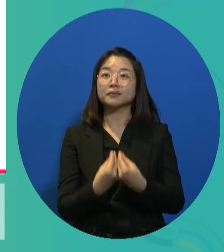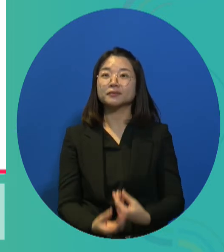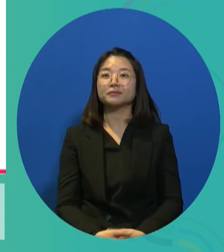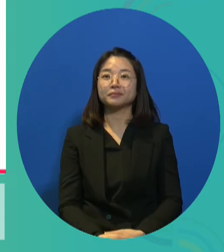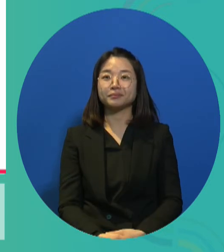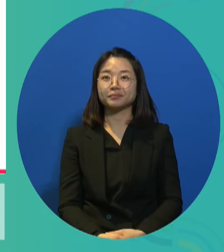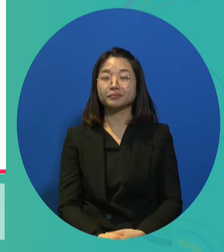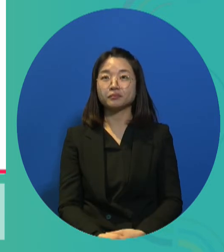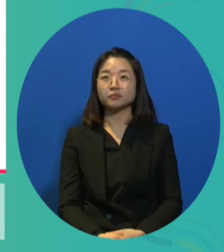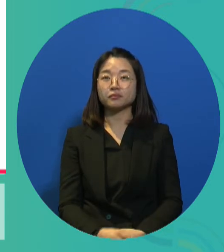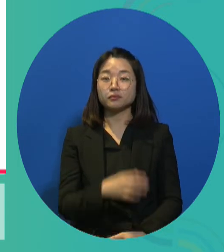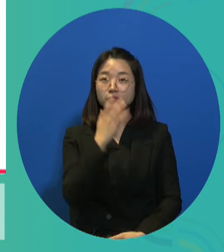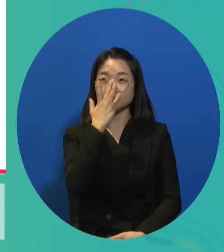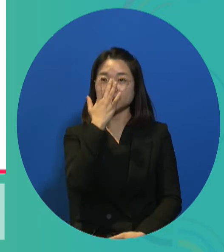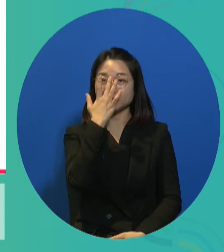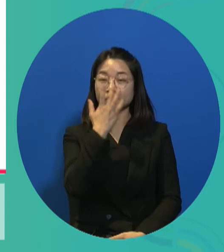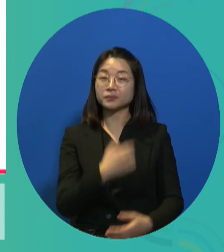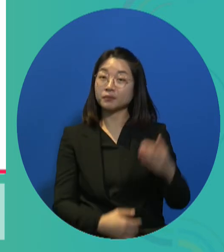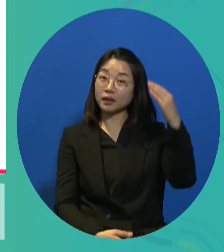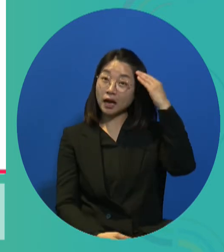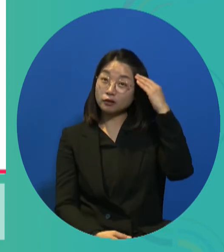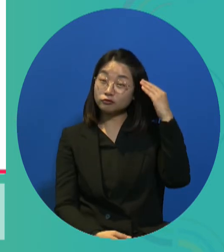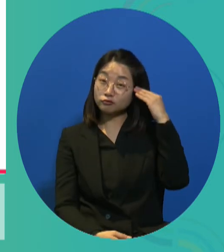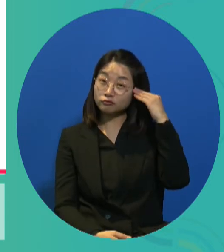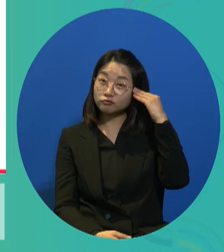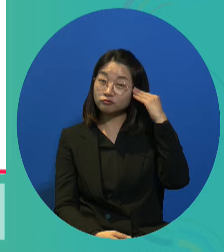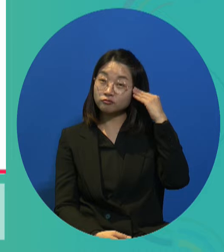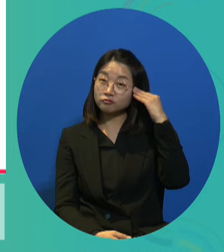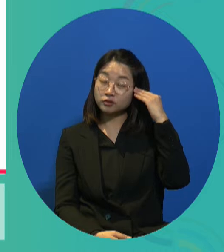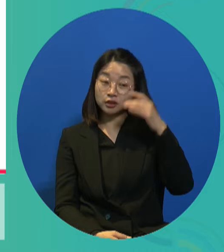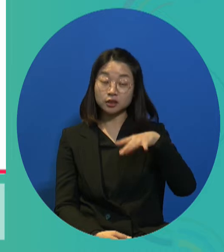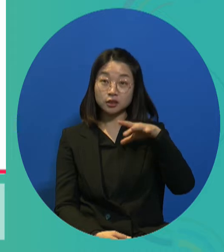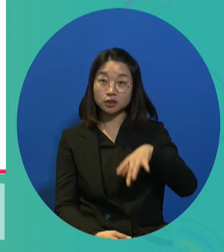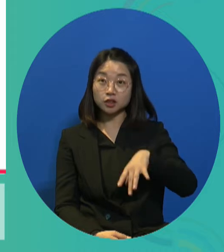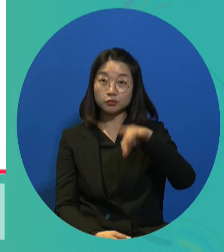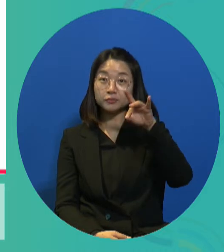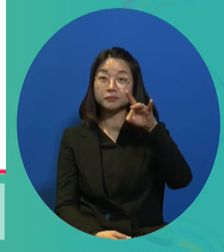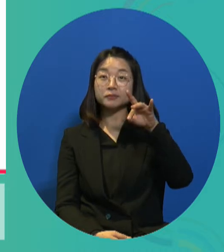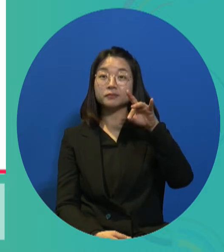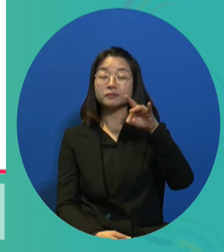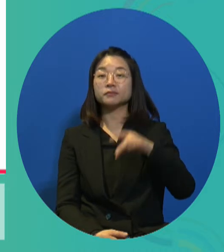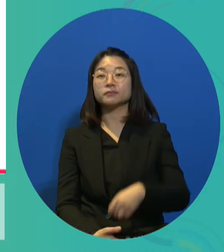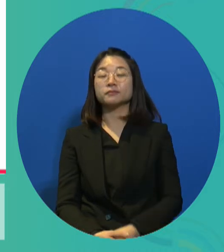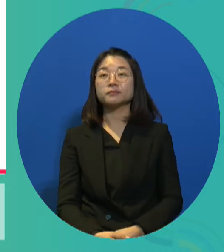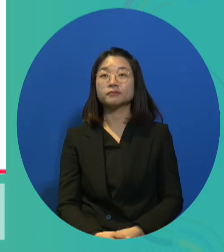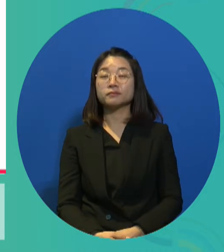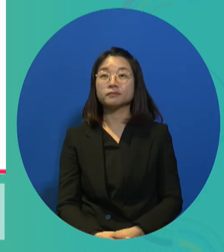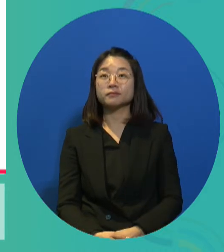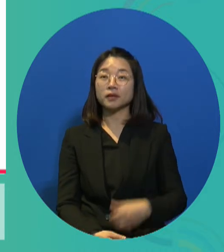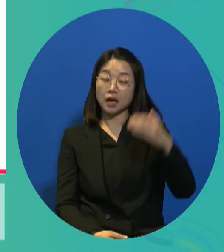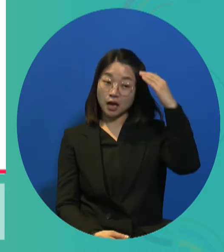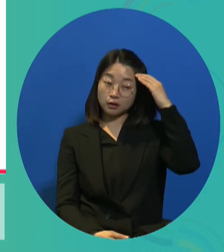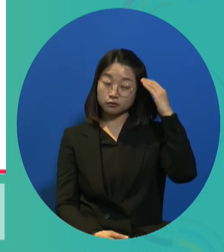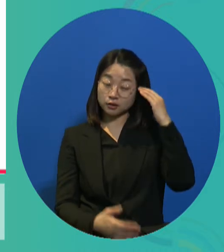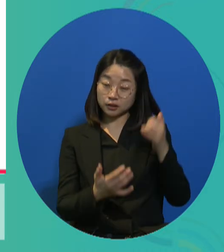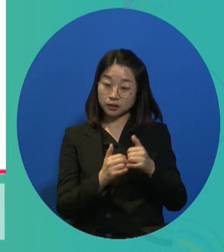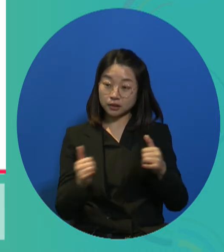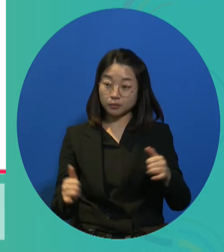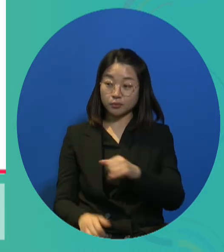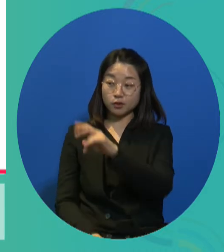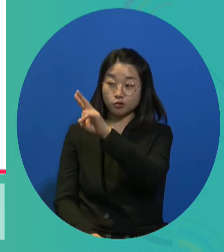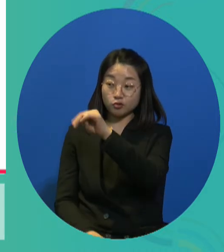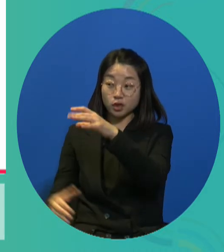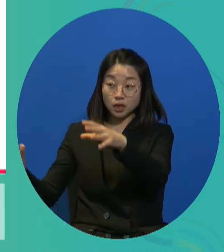domestic judiciary process, but we have rare such cases. So we don't have a lot of such cases in Korea.